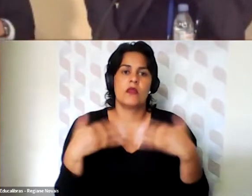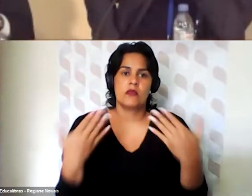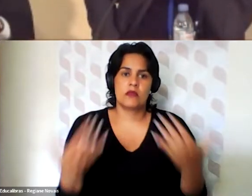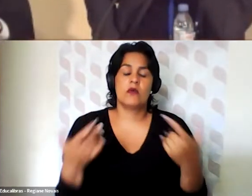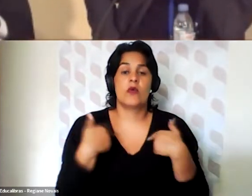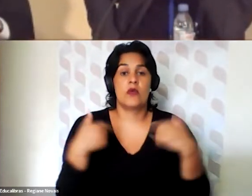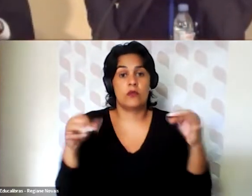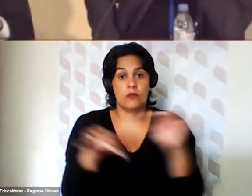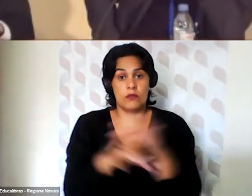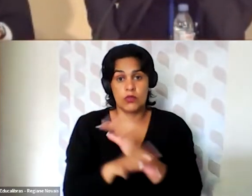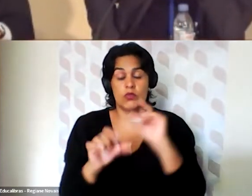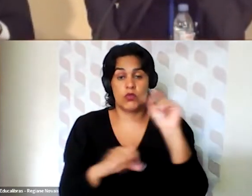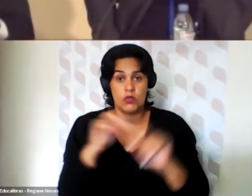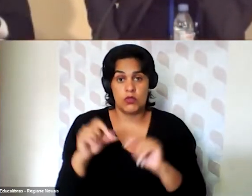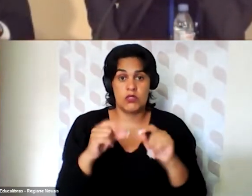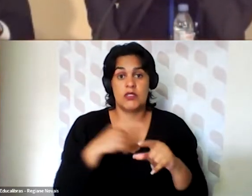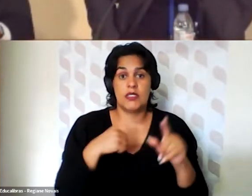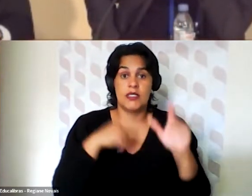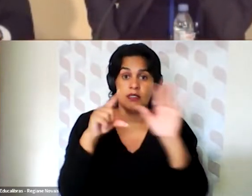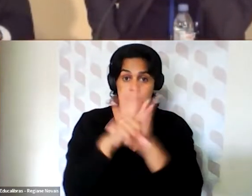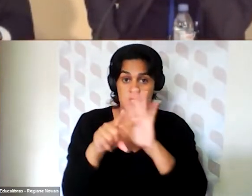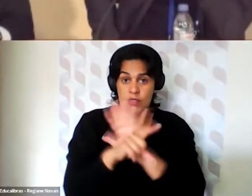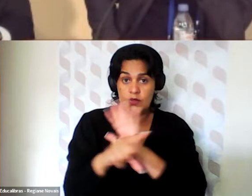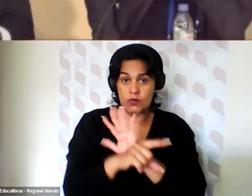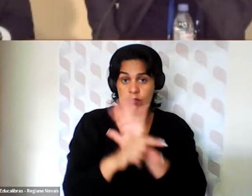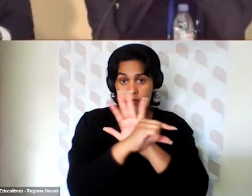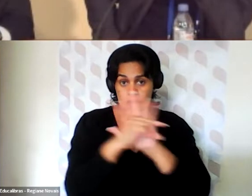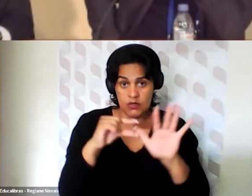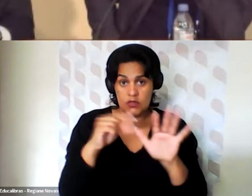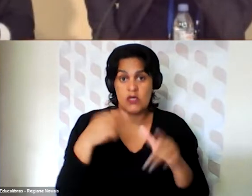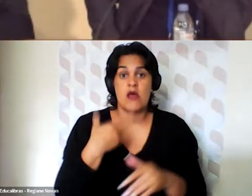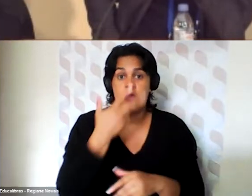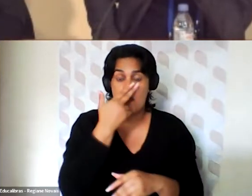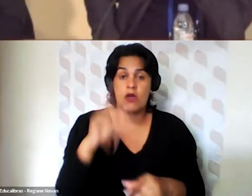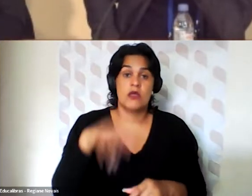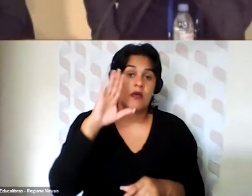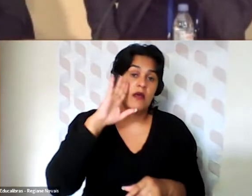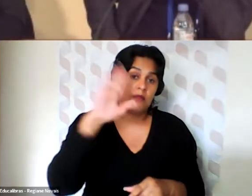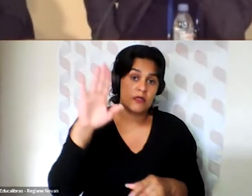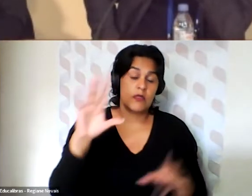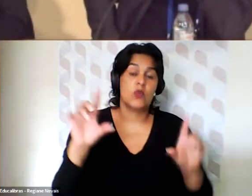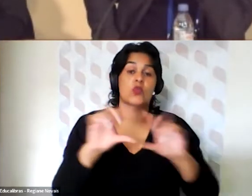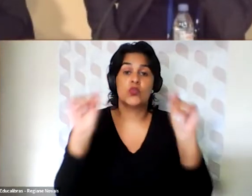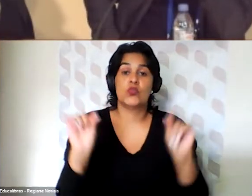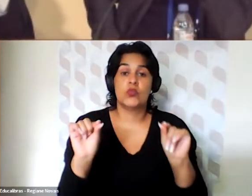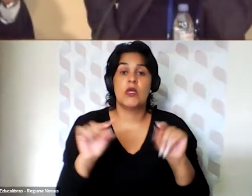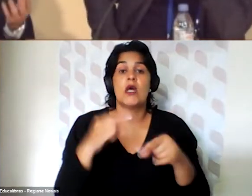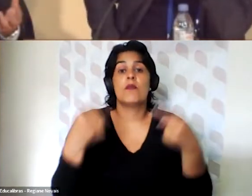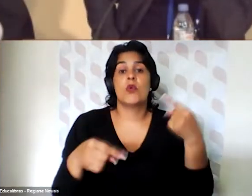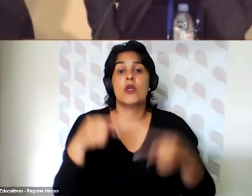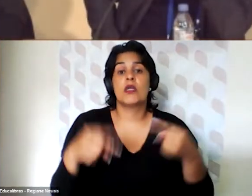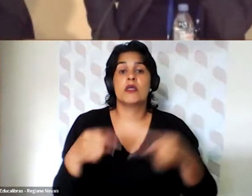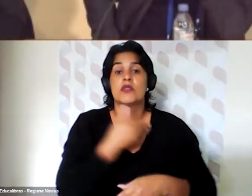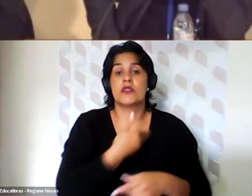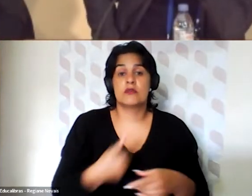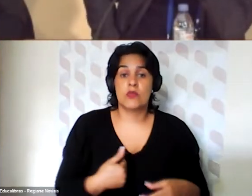disso, essa pergunta resume muito bem qual é o conteúdo do processo de acessão e por que eu acredito que, ao ser um grande exercício